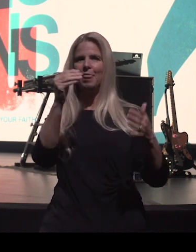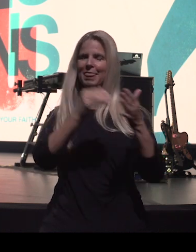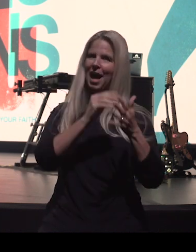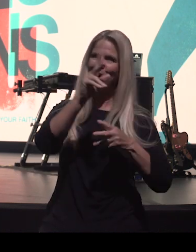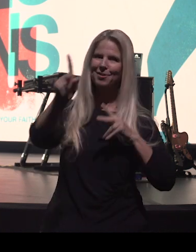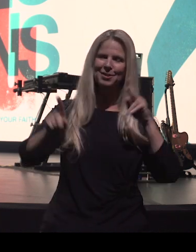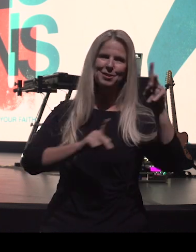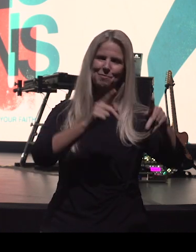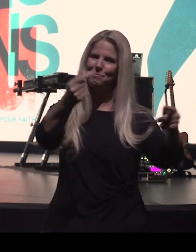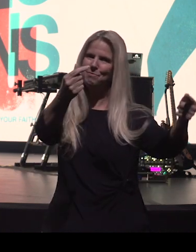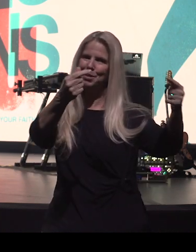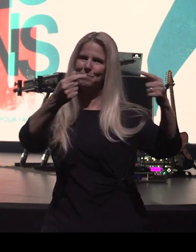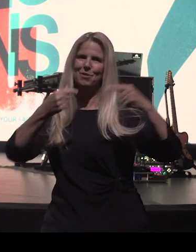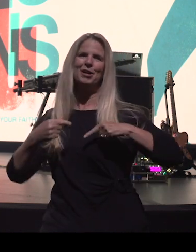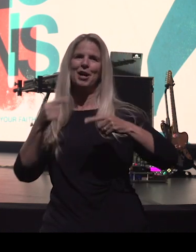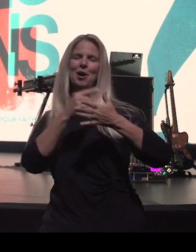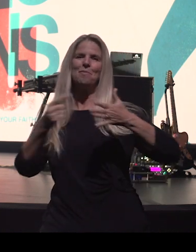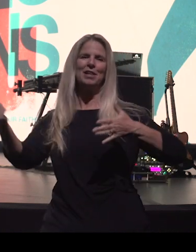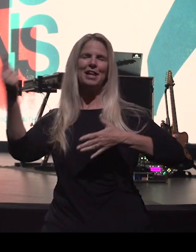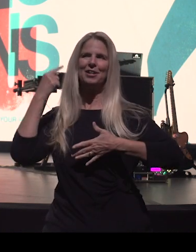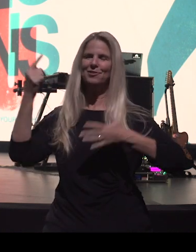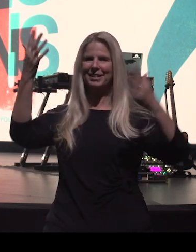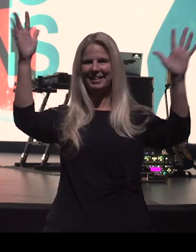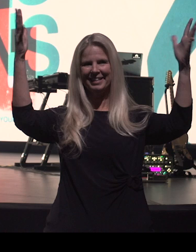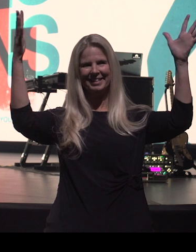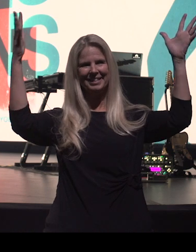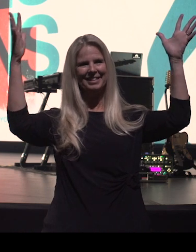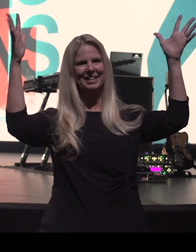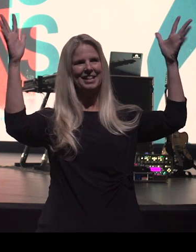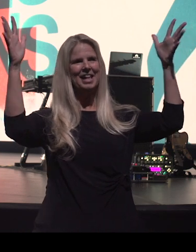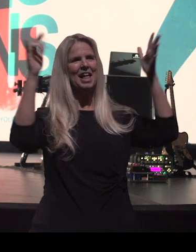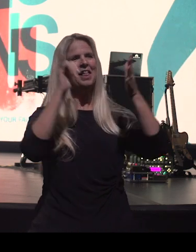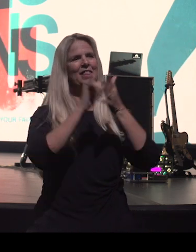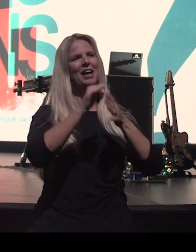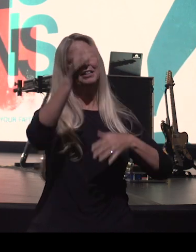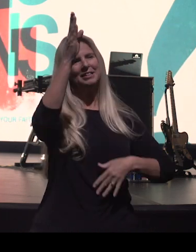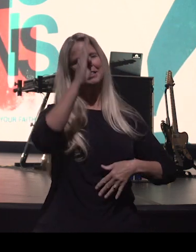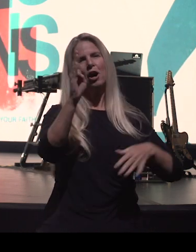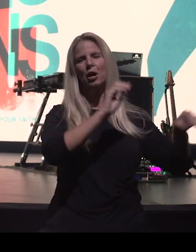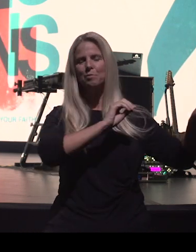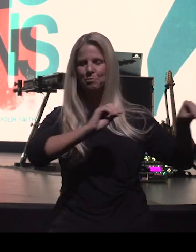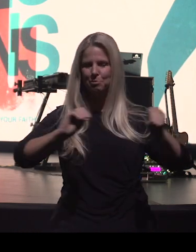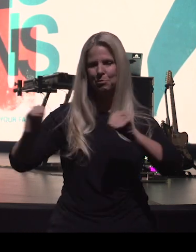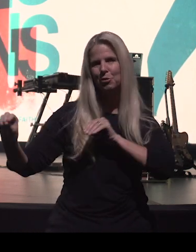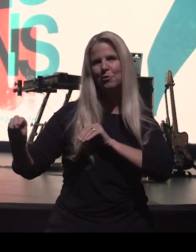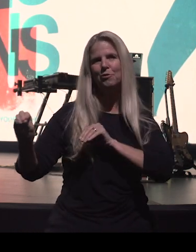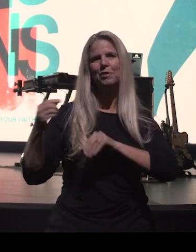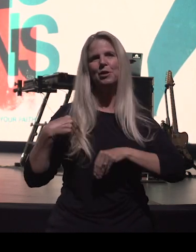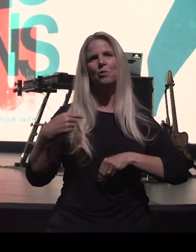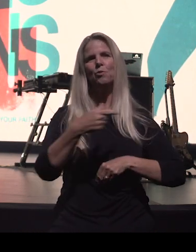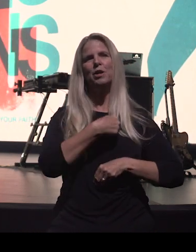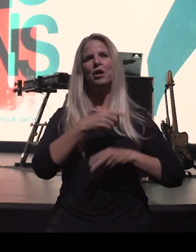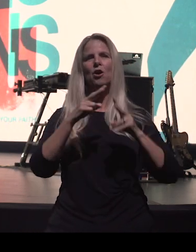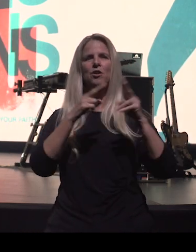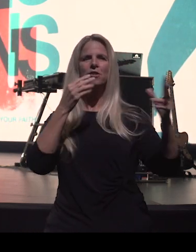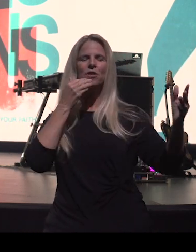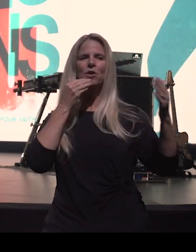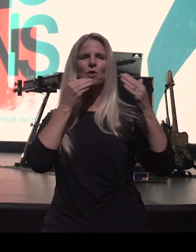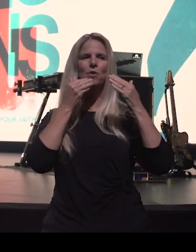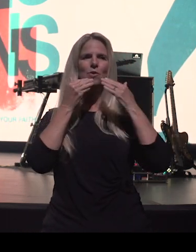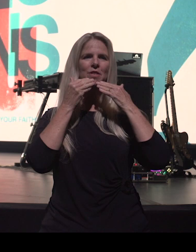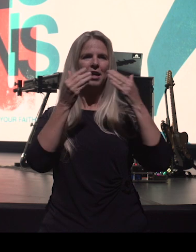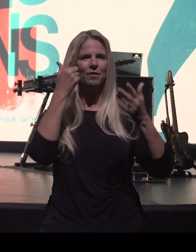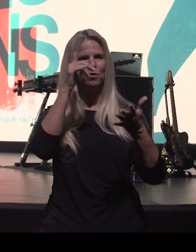Easter experience, which is really just a move of God that we're so thankful for. But the most important thing we have to